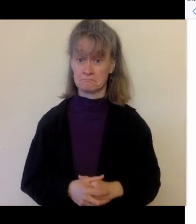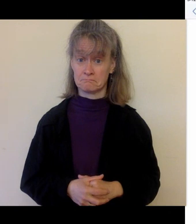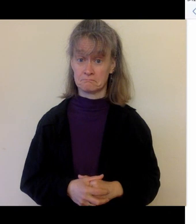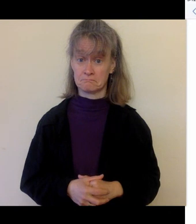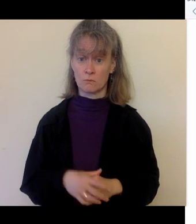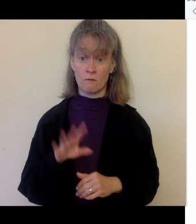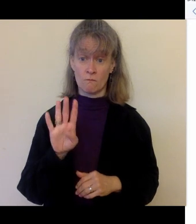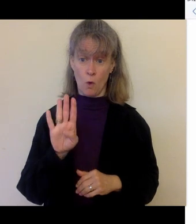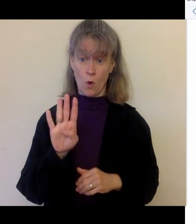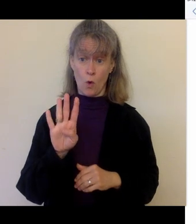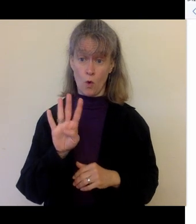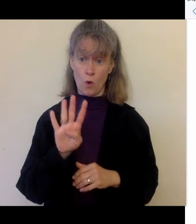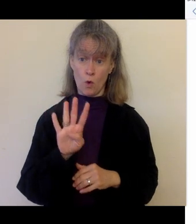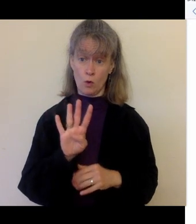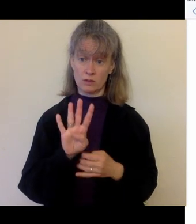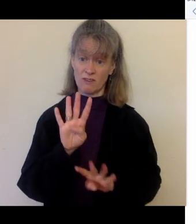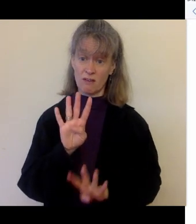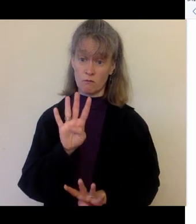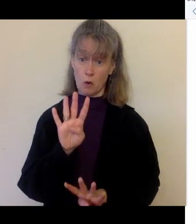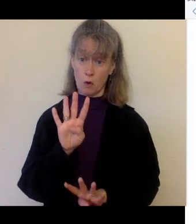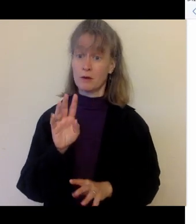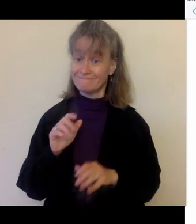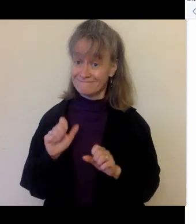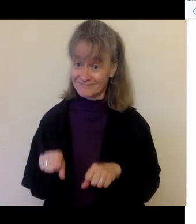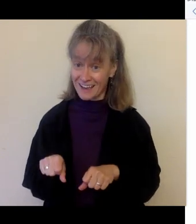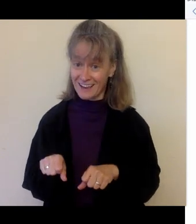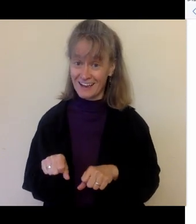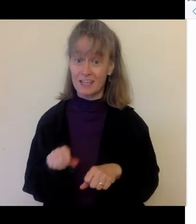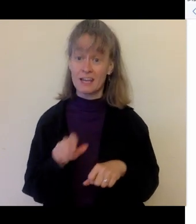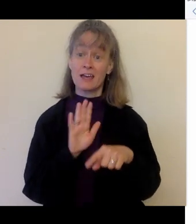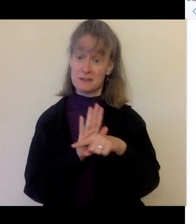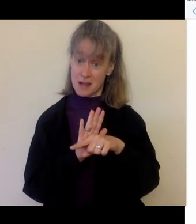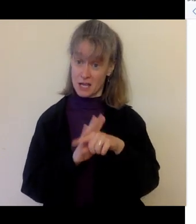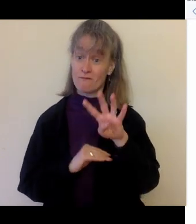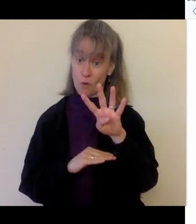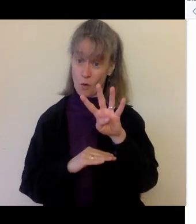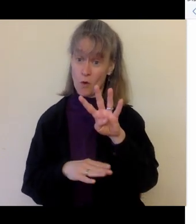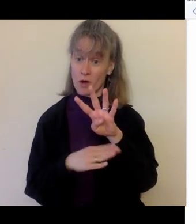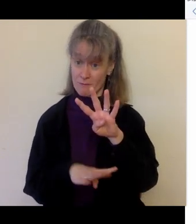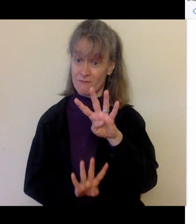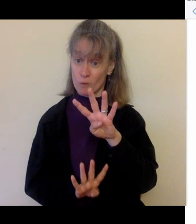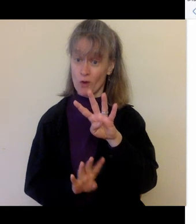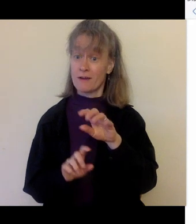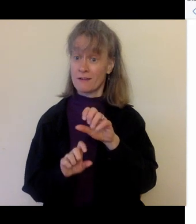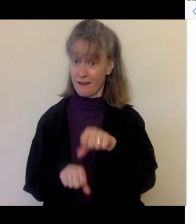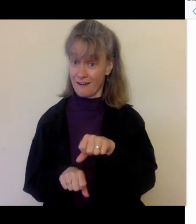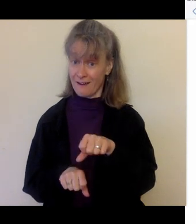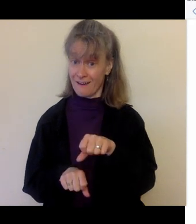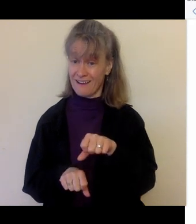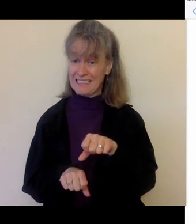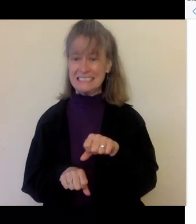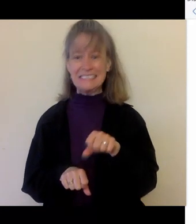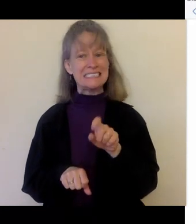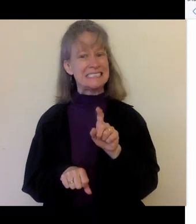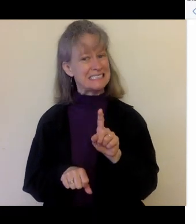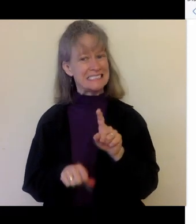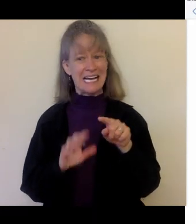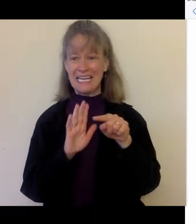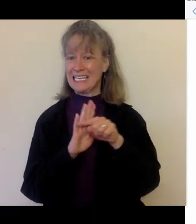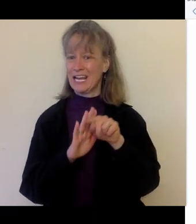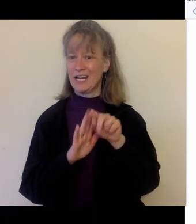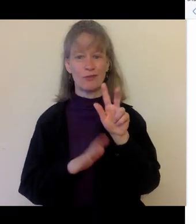4 can be divided by 4. Negative 4 can be divided by 4. But negative